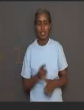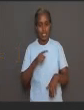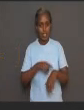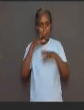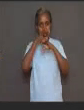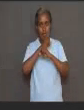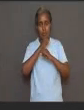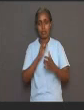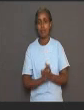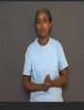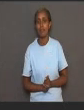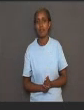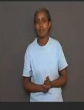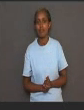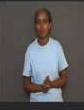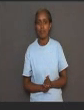Time's up.